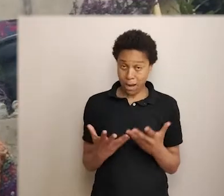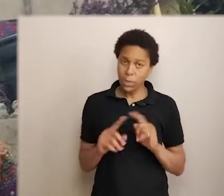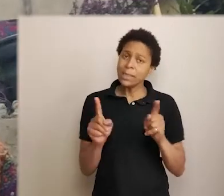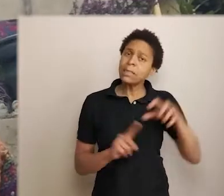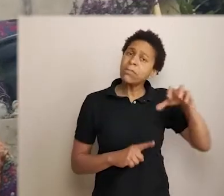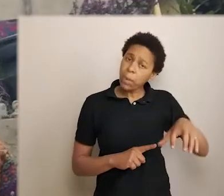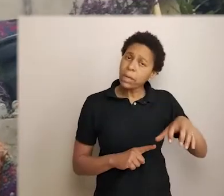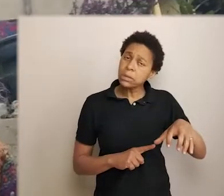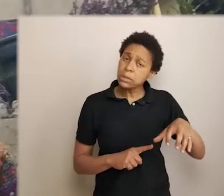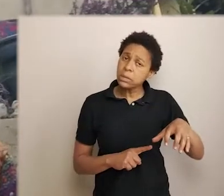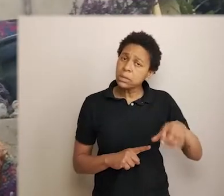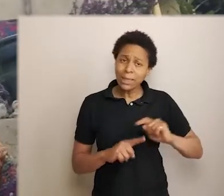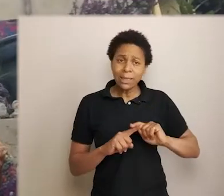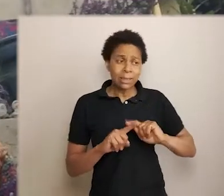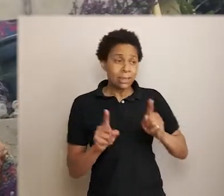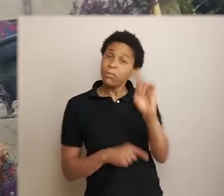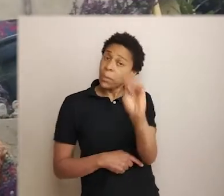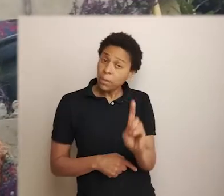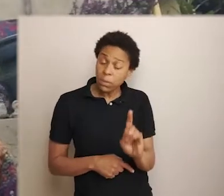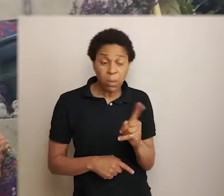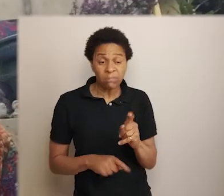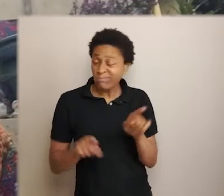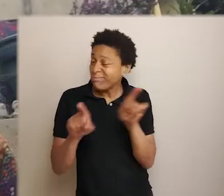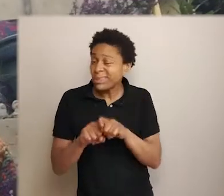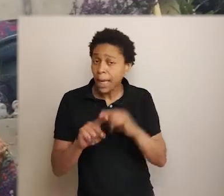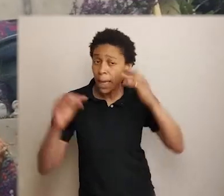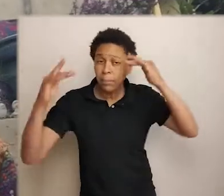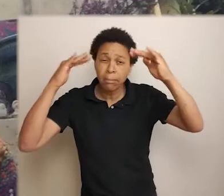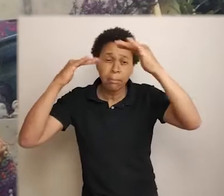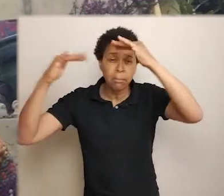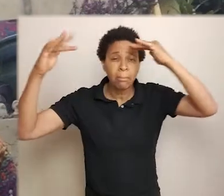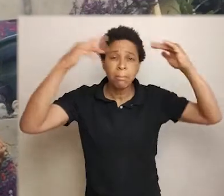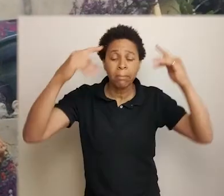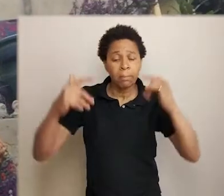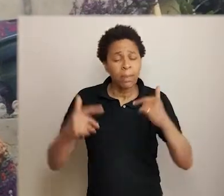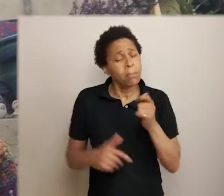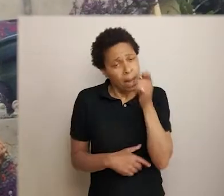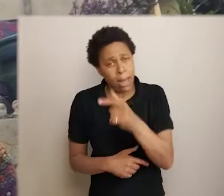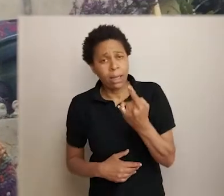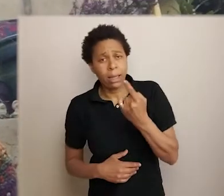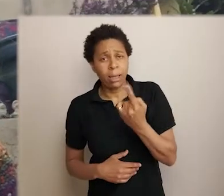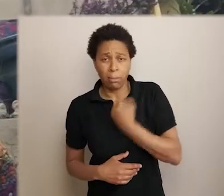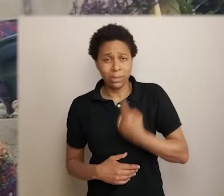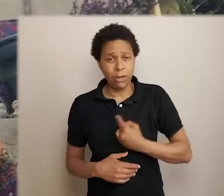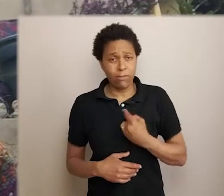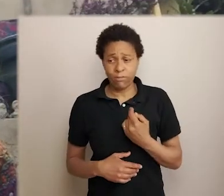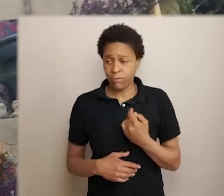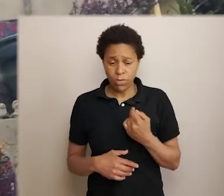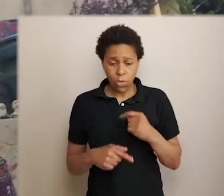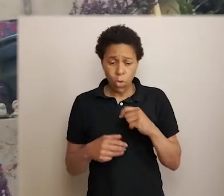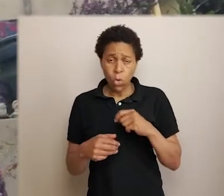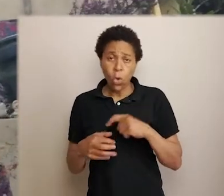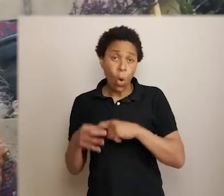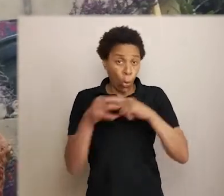is the same space. It's a welcoming queer space that I haven't created. I've been lucky enough to create with other queer people around me.